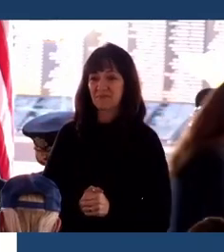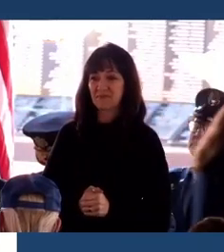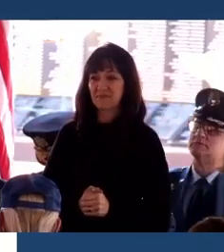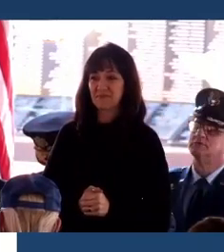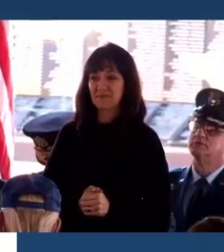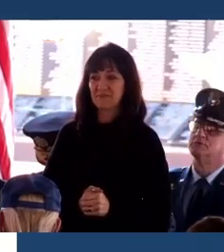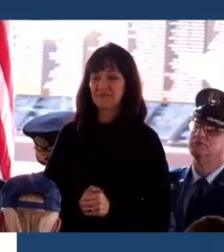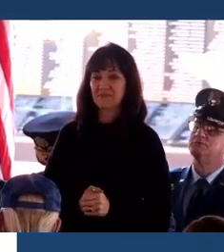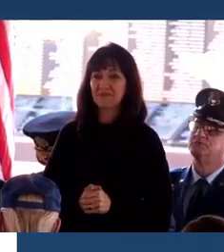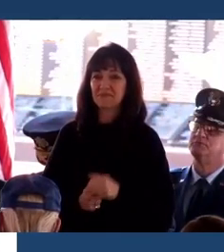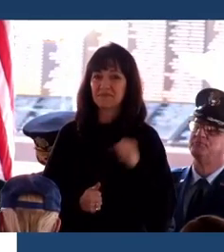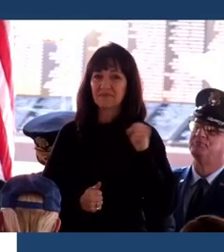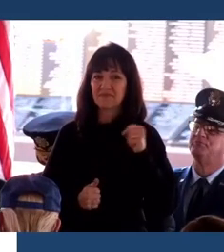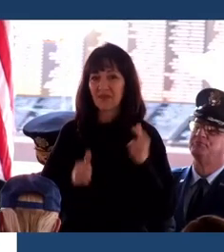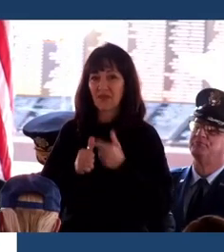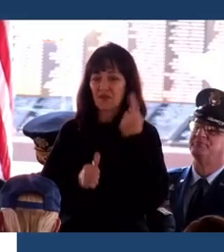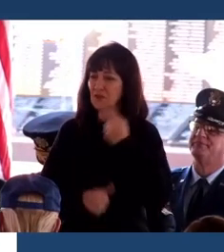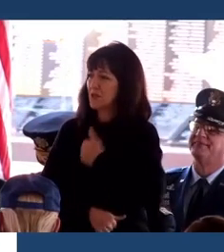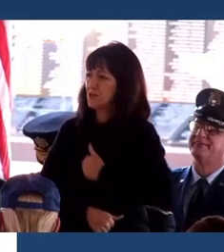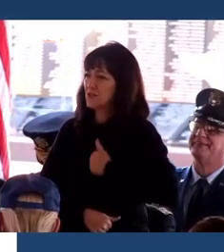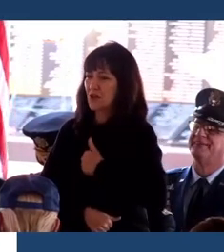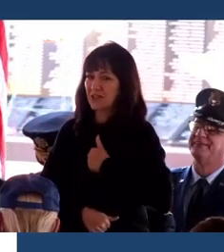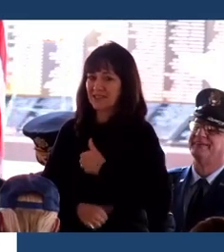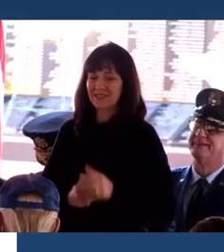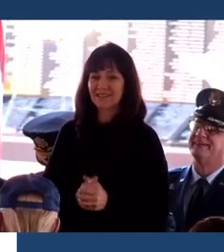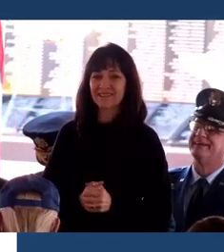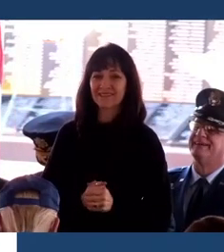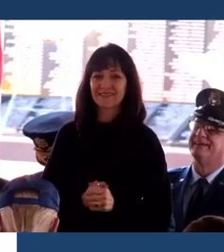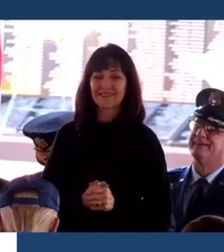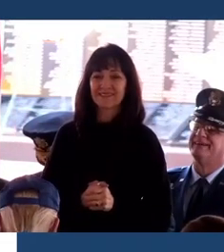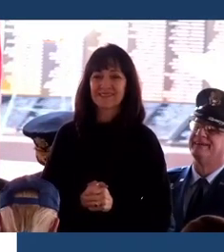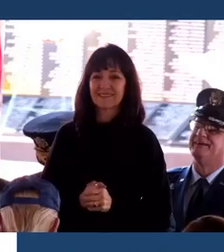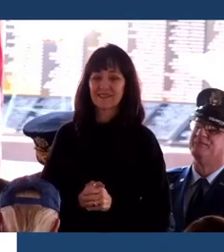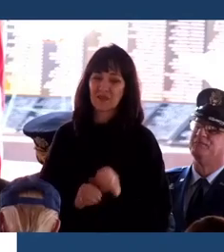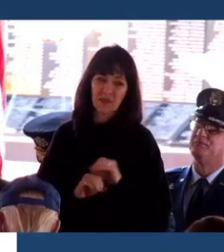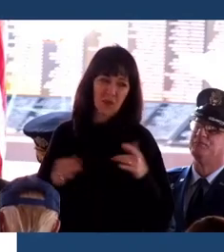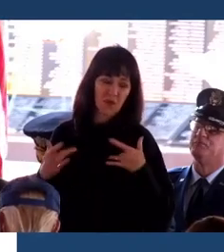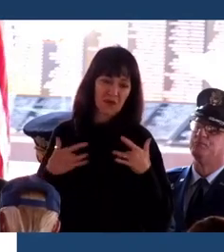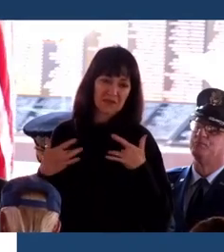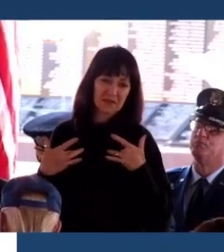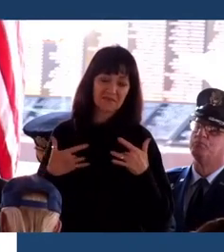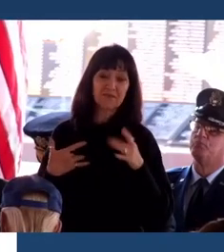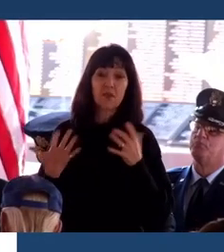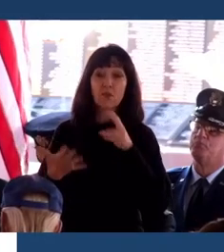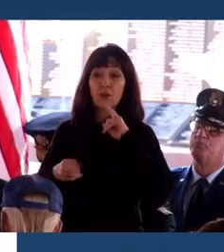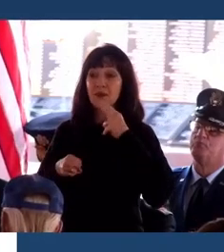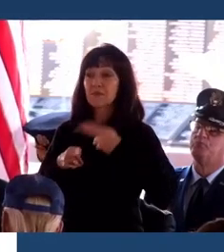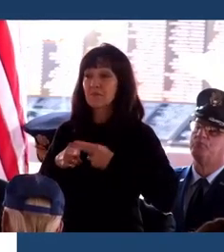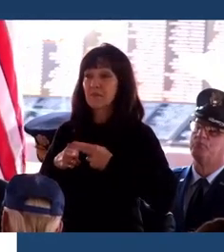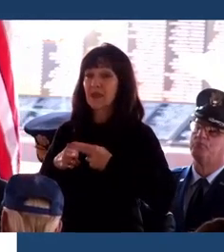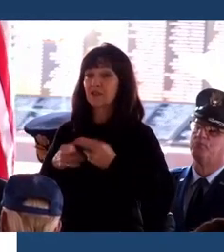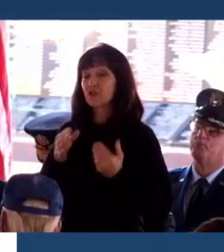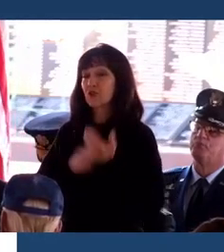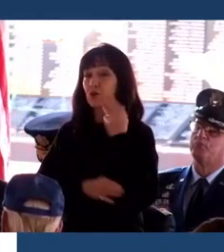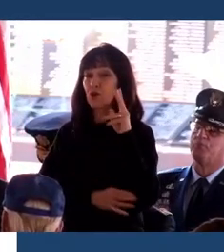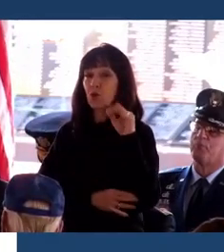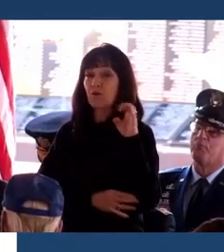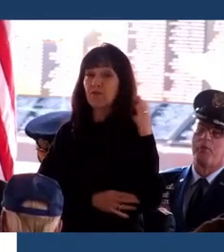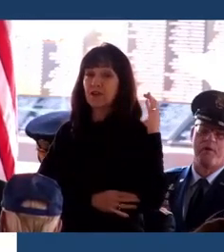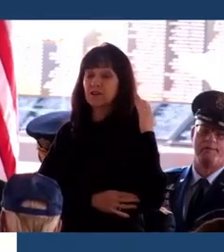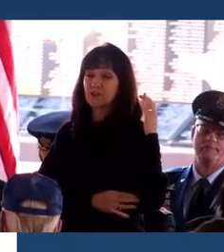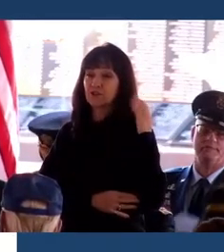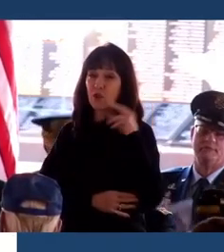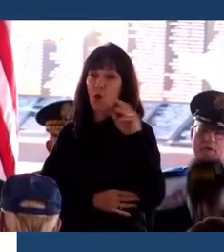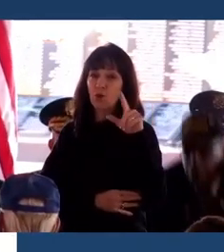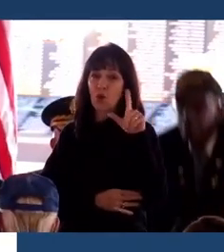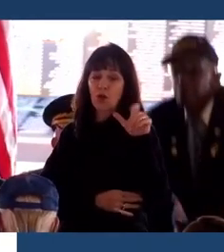Yes, of course, he was the first one. Sorry. No worries. Oh, I also want to mention our new vice chair, Nolan Lewis.